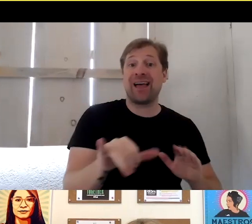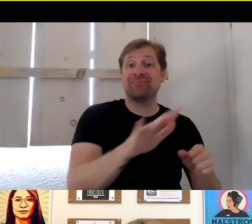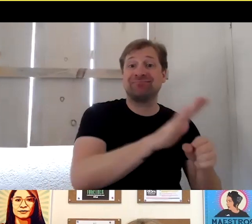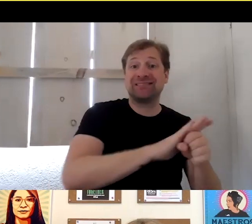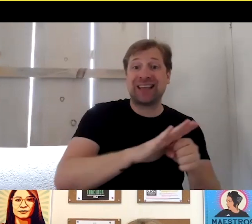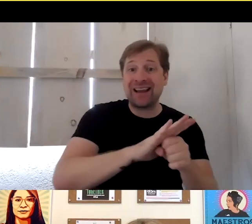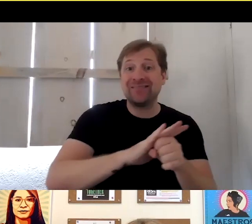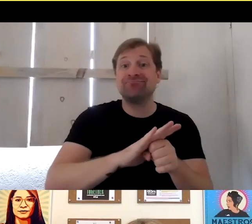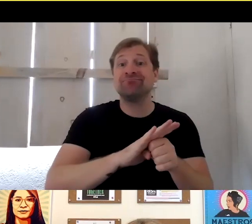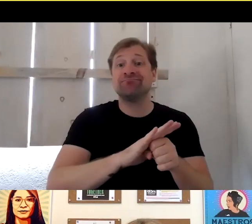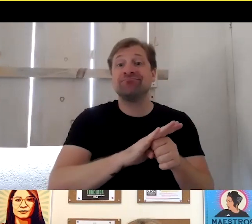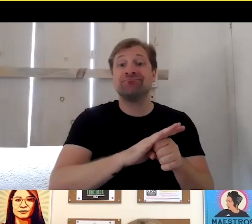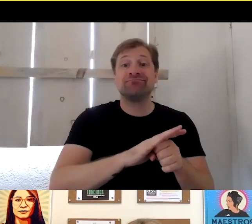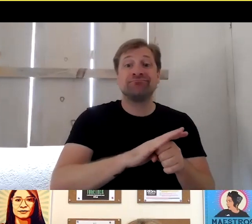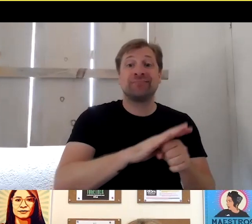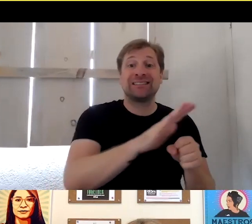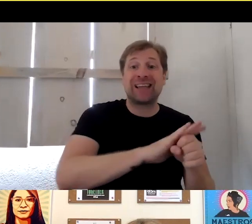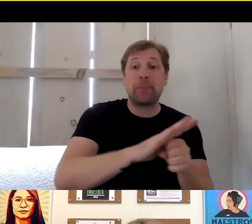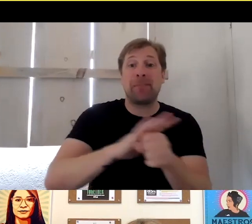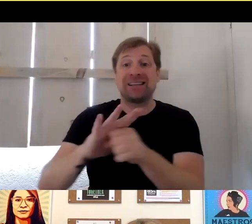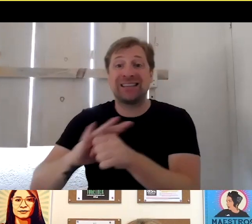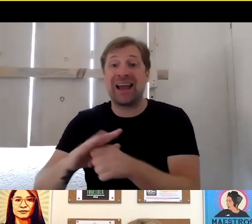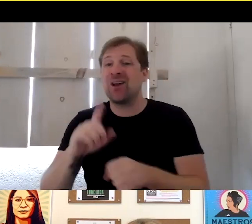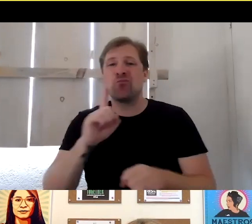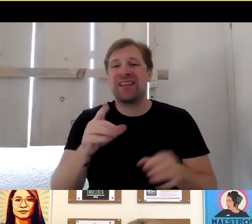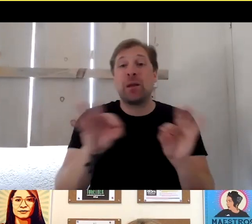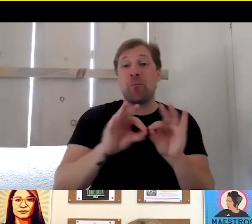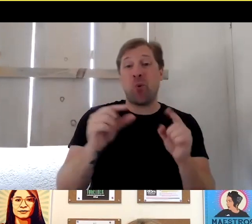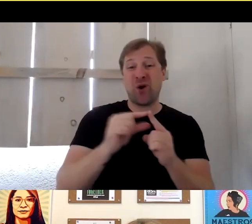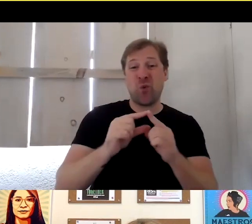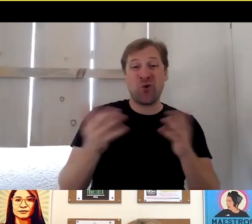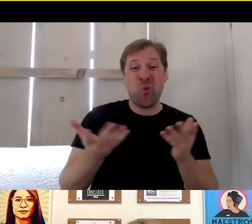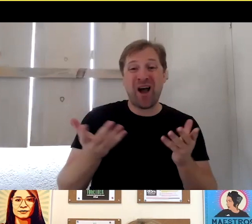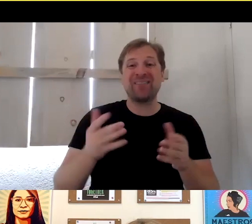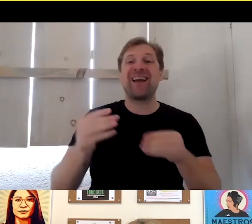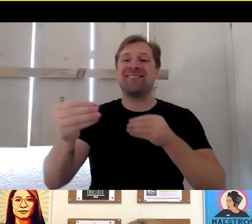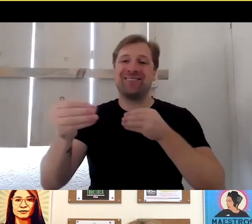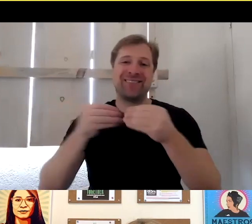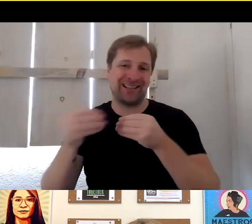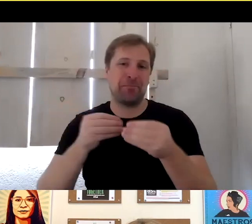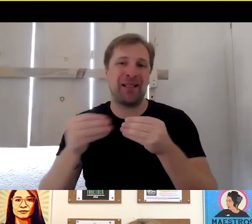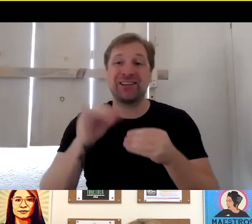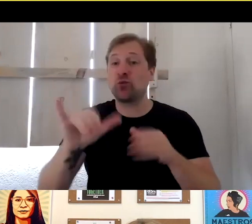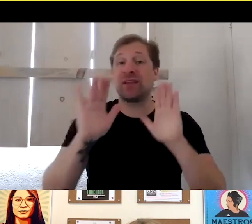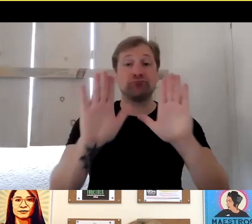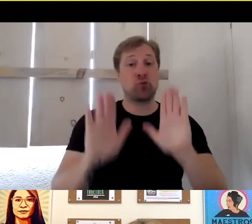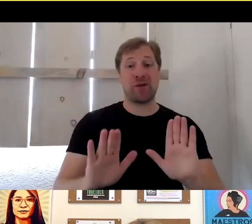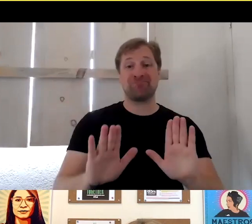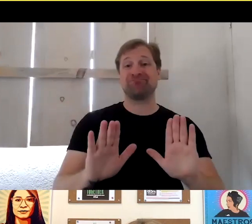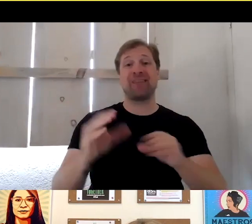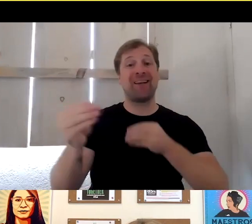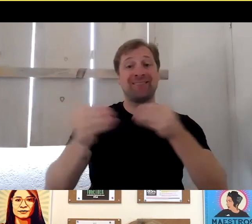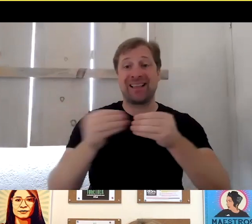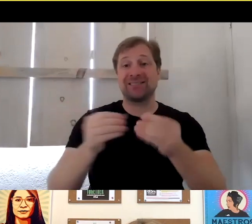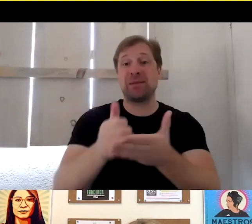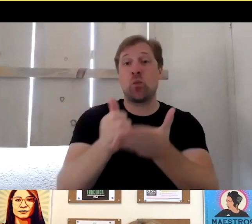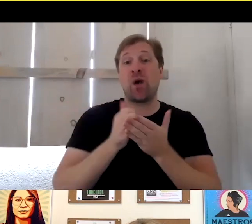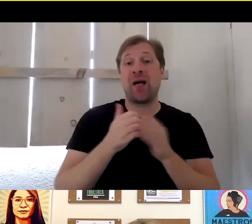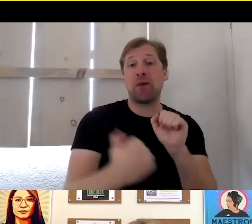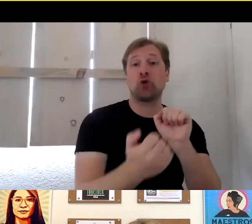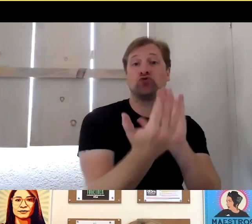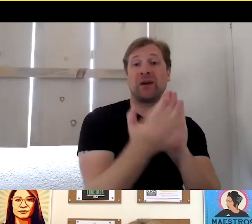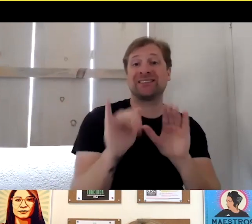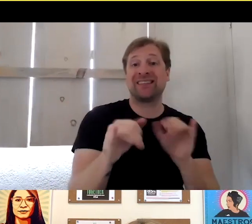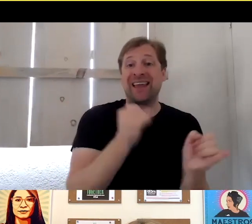the really important and key word here is flexibility, and that's great. Flexibility will help us address the